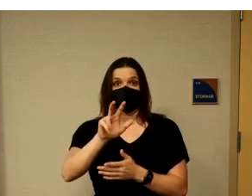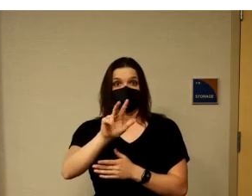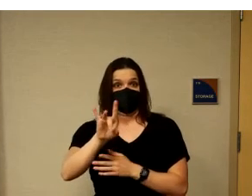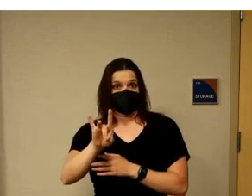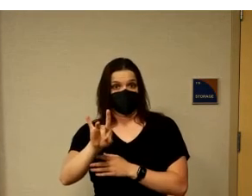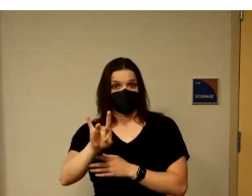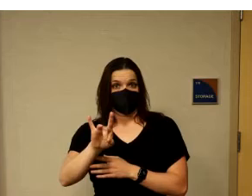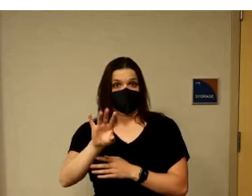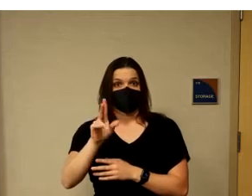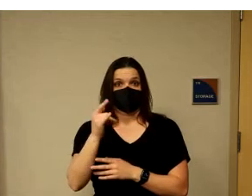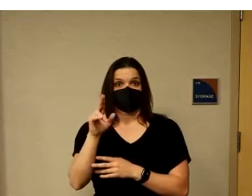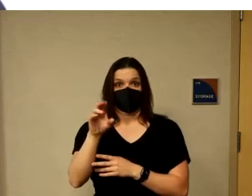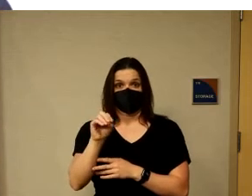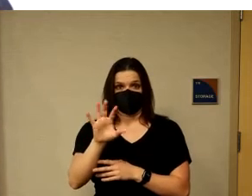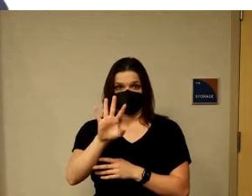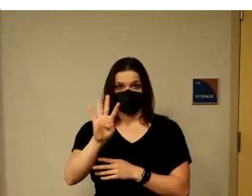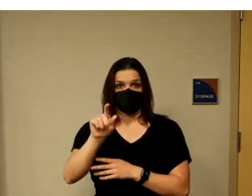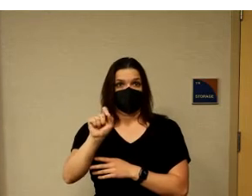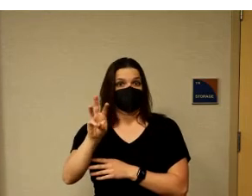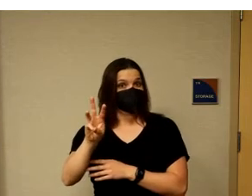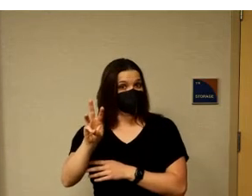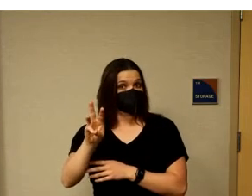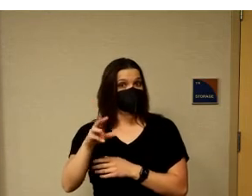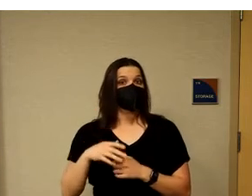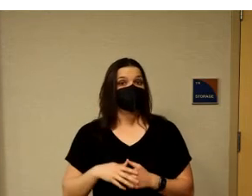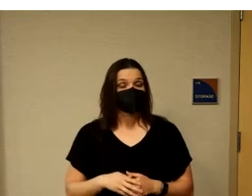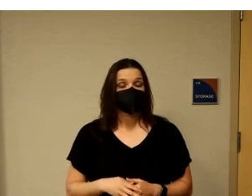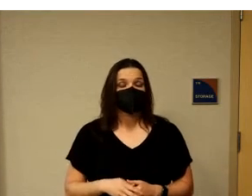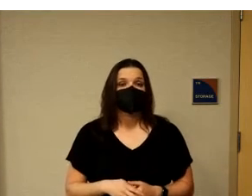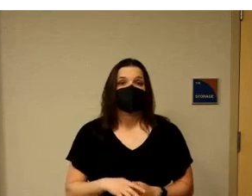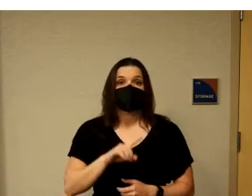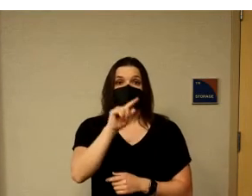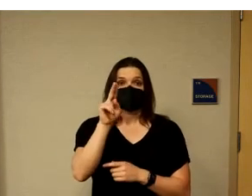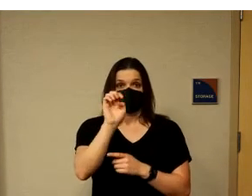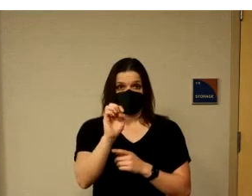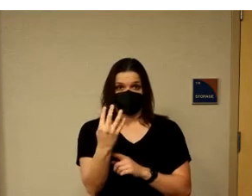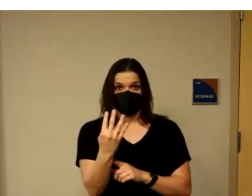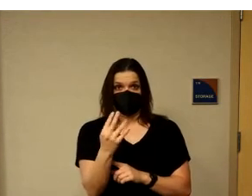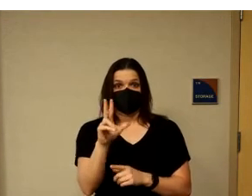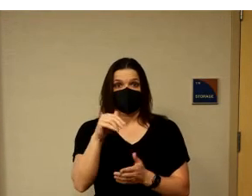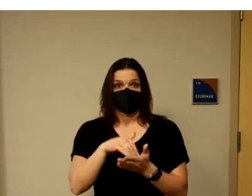33,538, and Latino is 54.6, right? Zone 4, it's